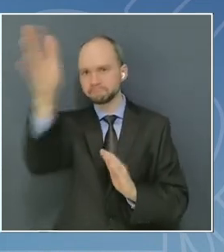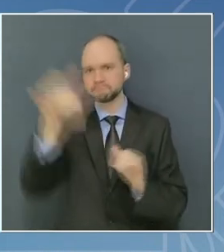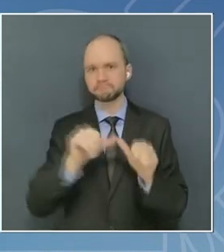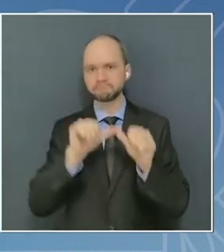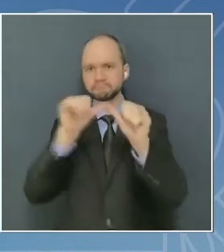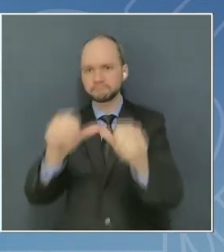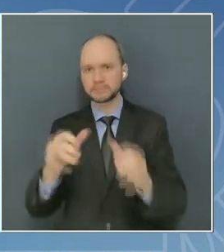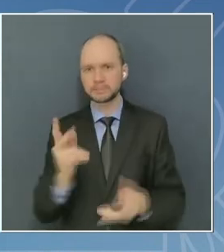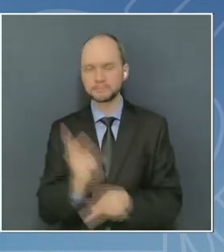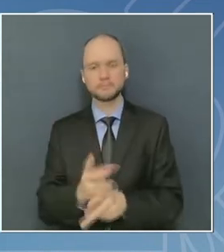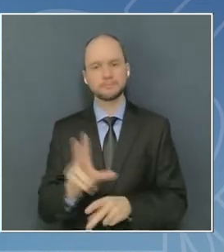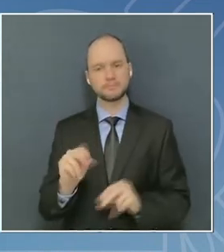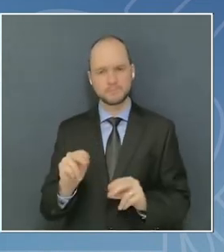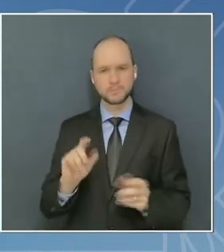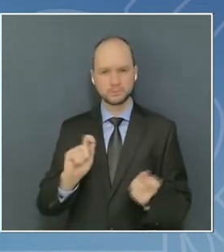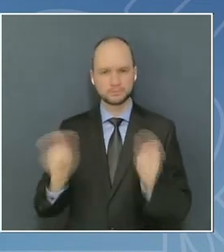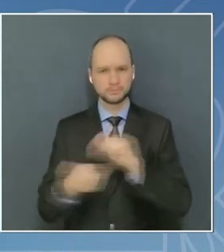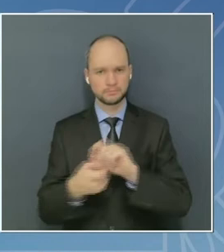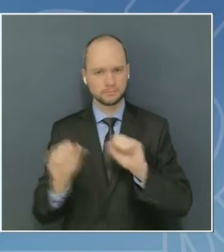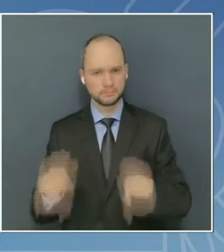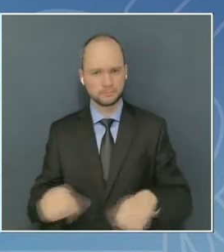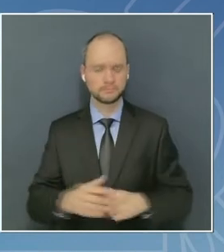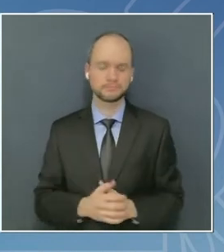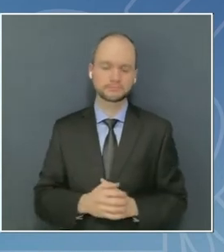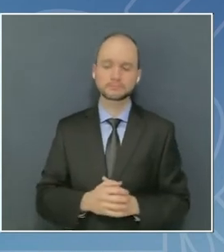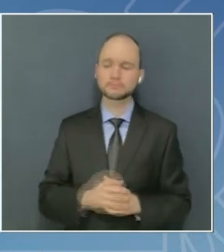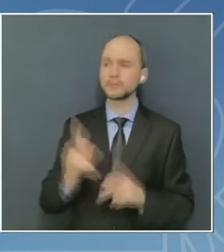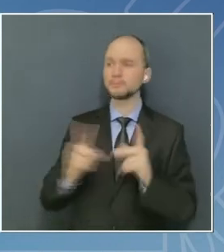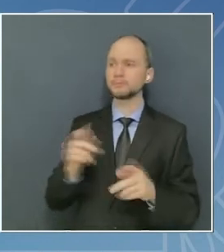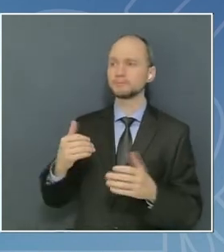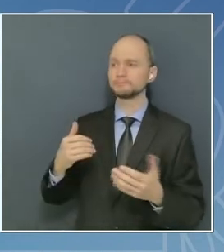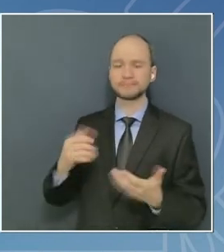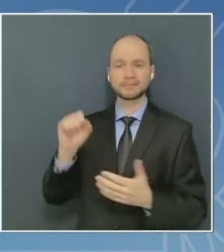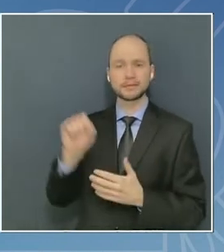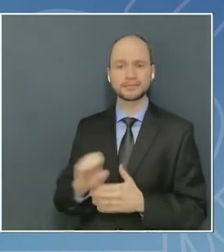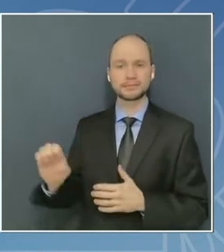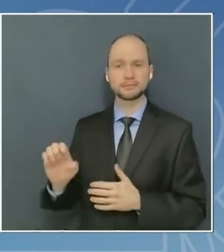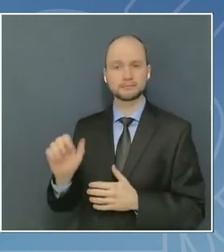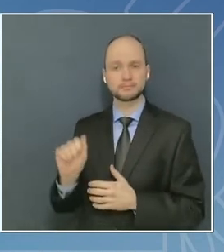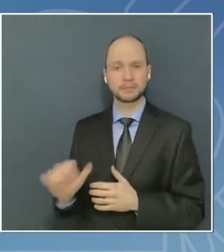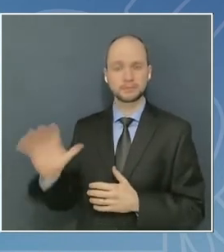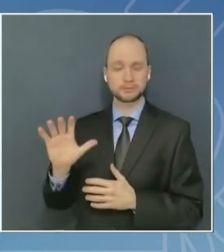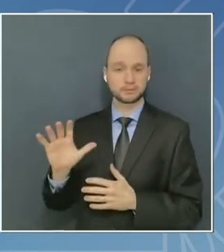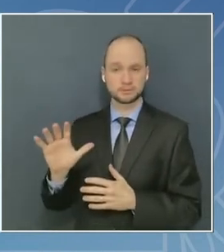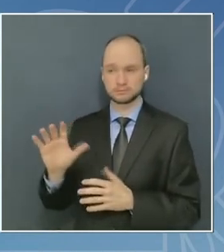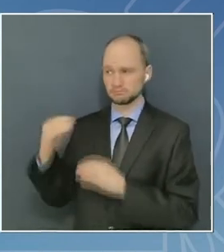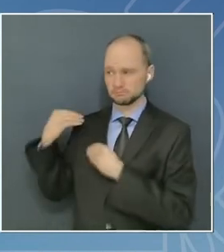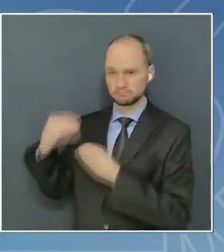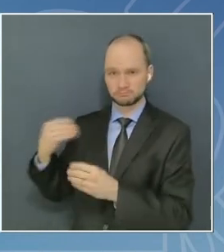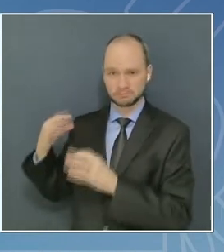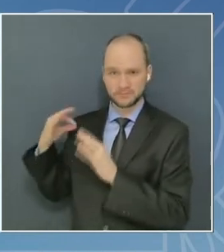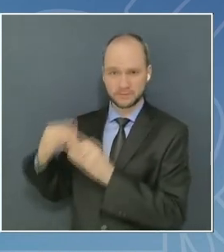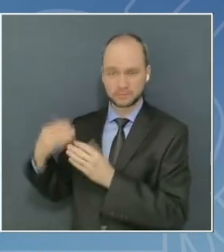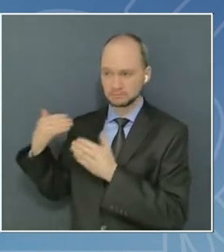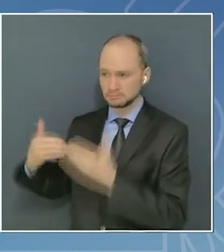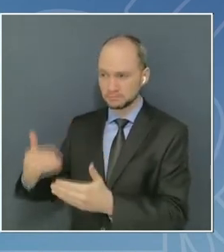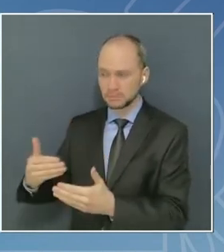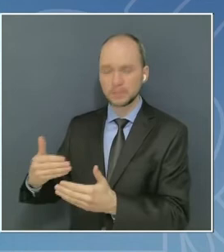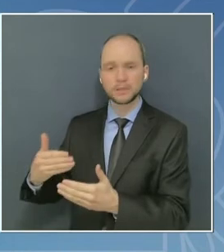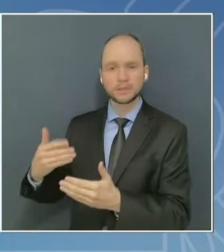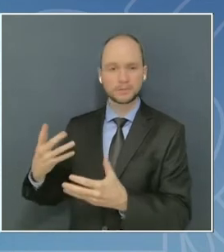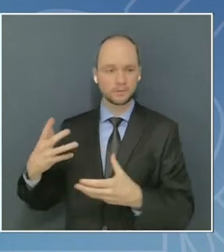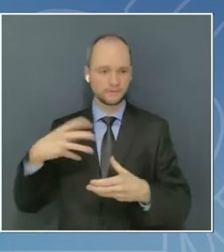Asian, people of Southeast Asian descent in the United States makes us stronger for the future. It means that we are better able